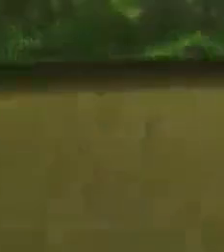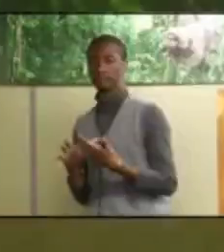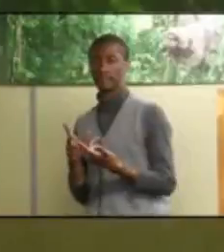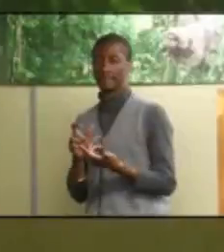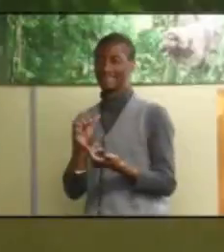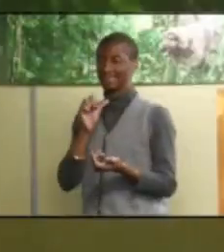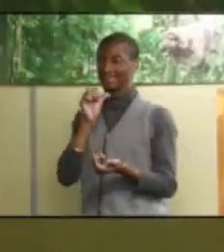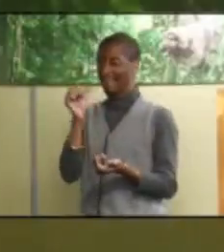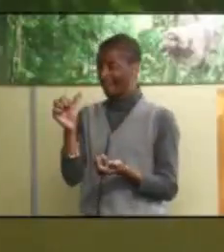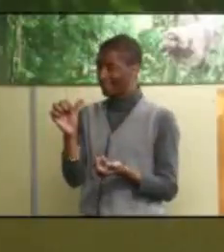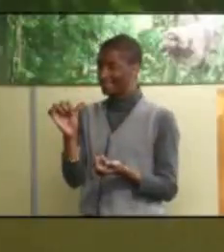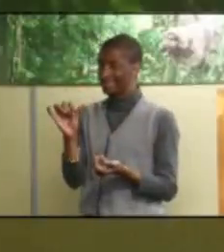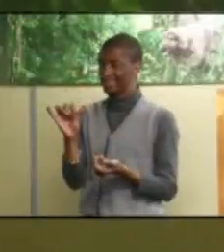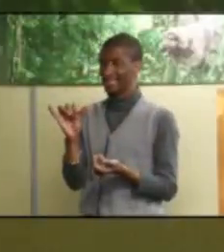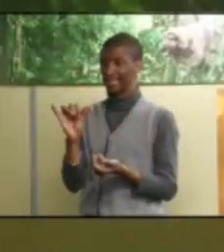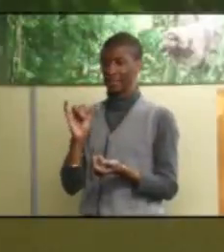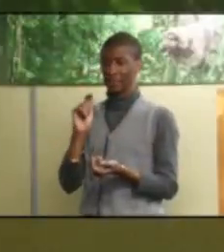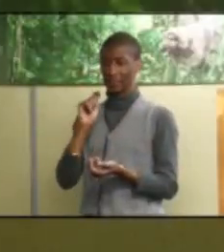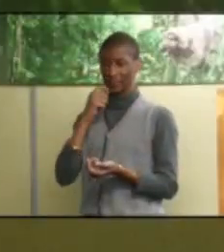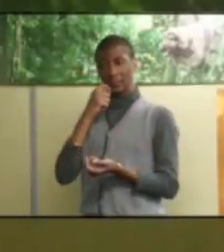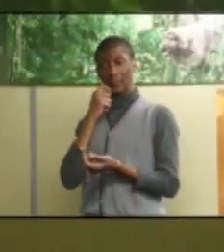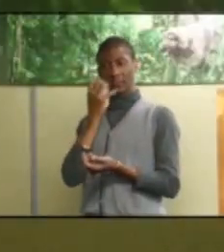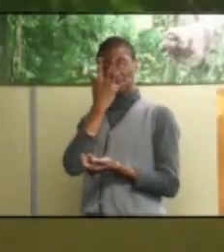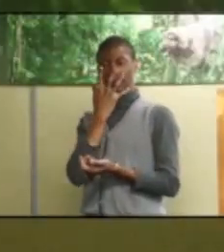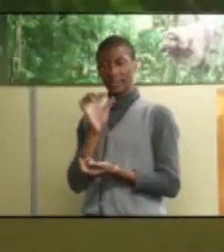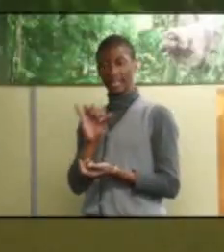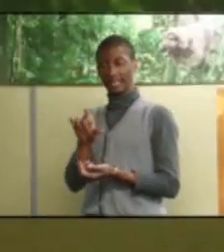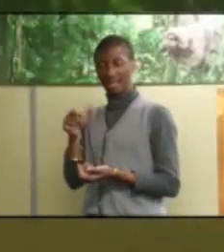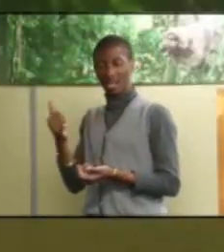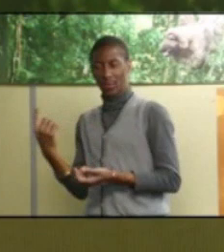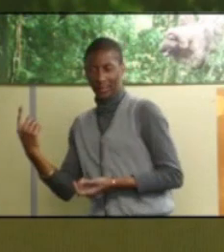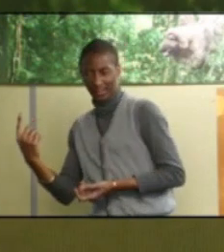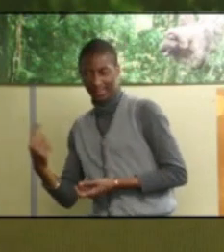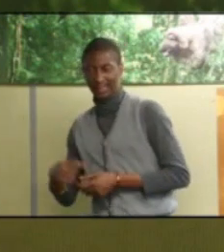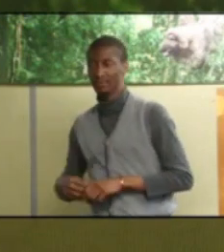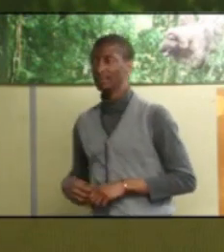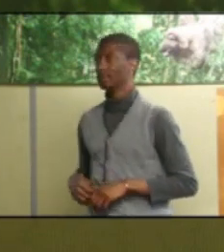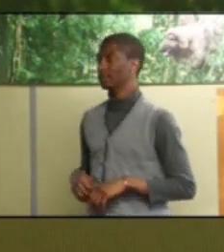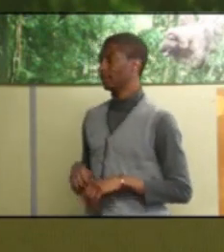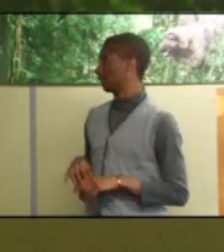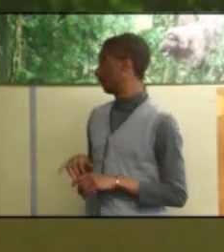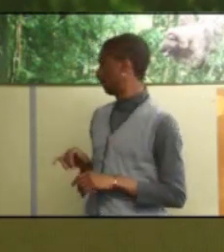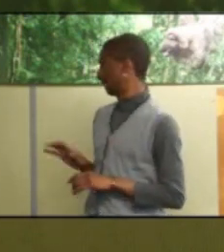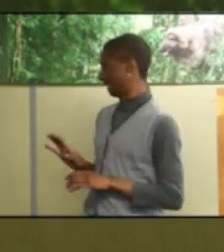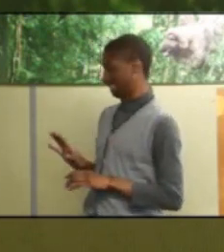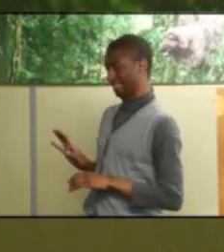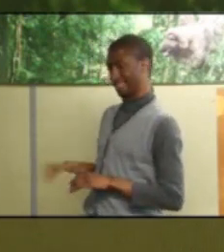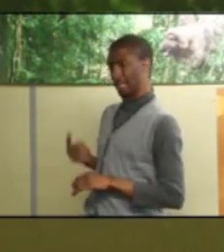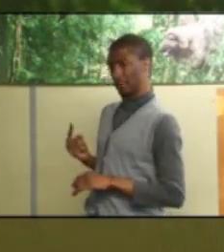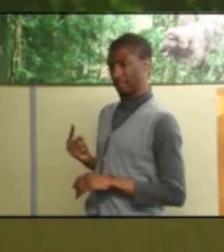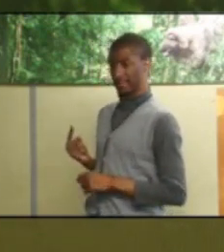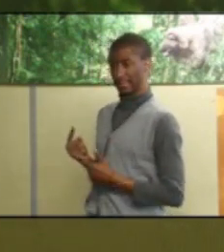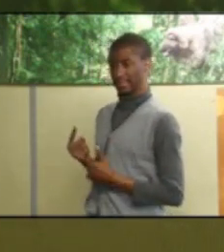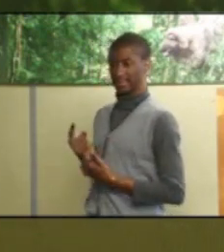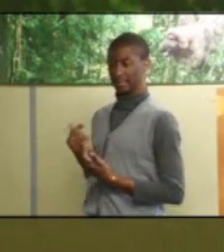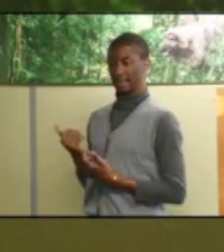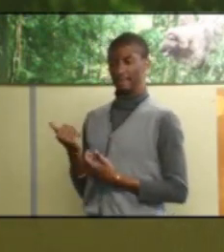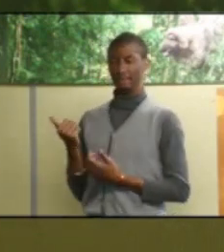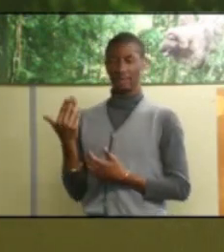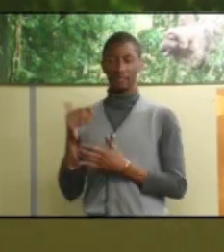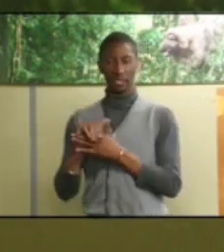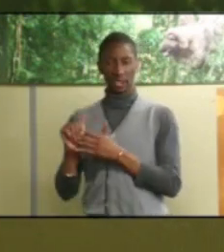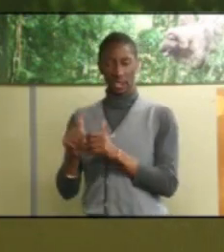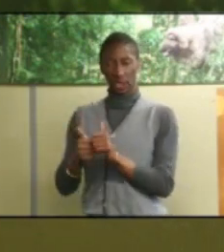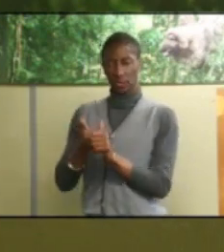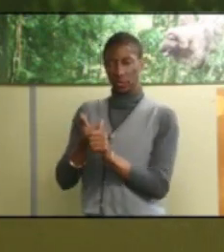not quite as cool looking as the other one on the right. That one runs about $15 a linear foot.